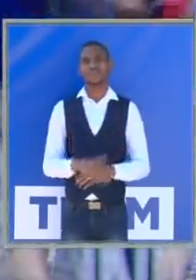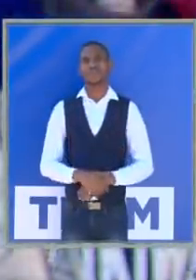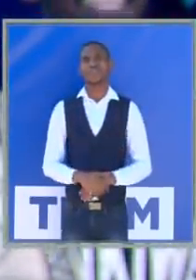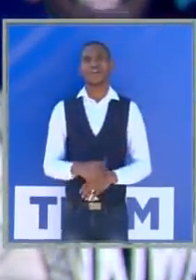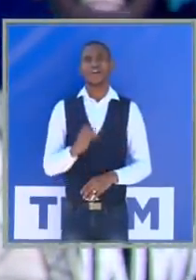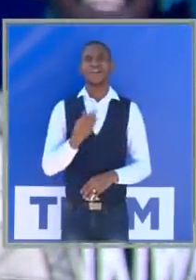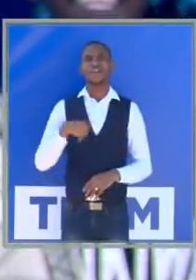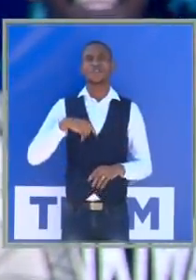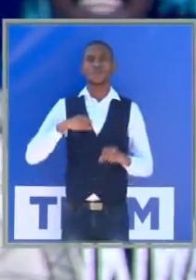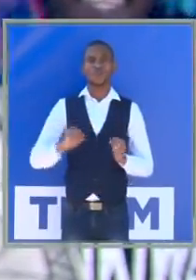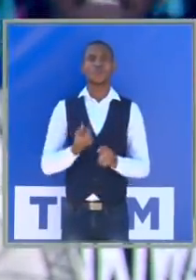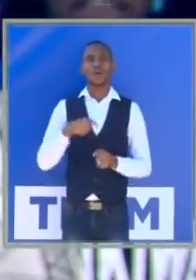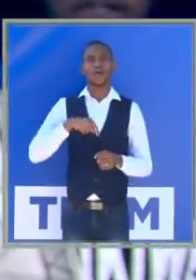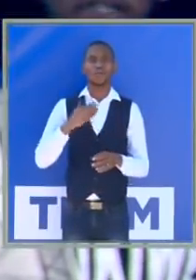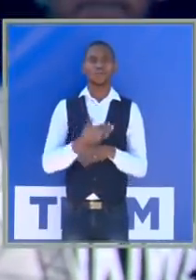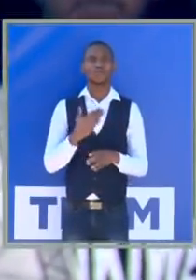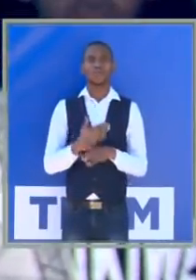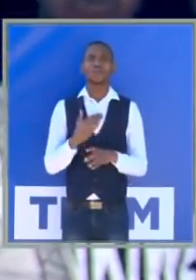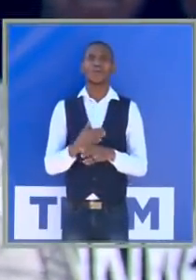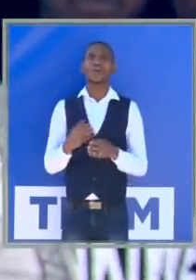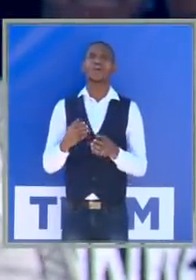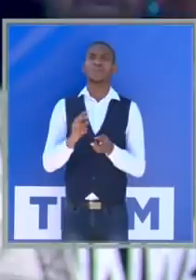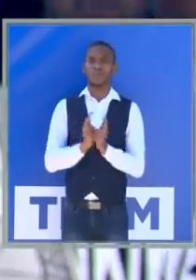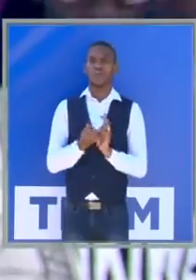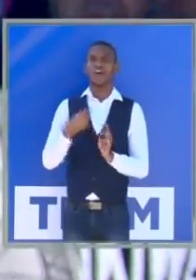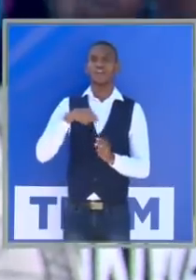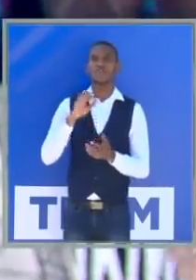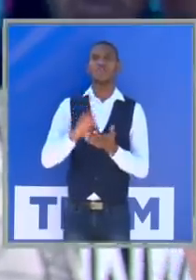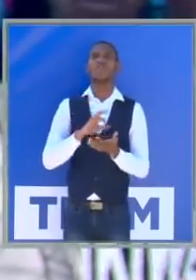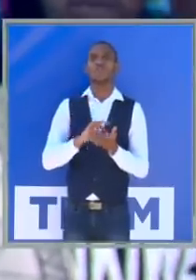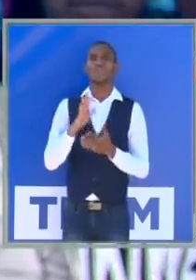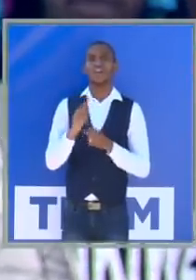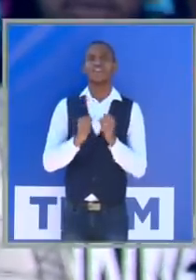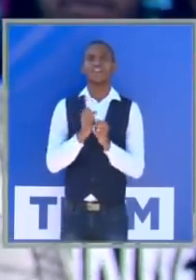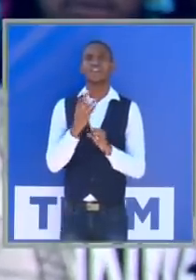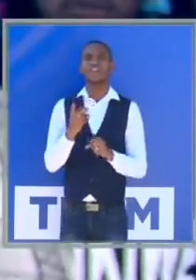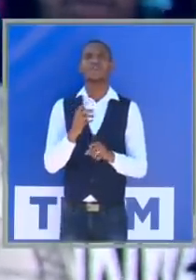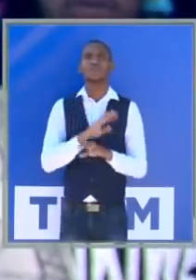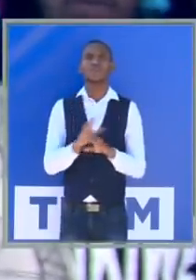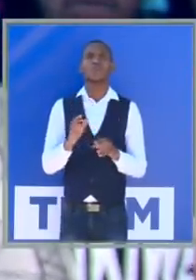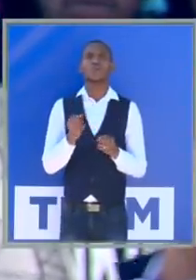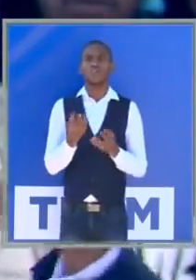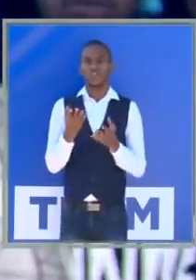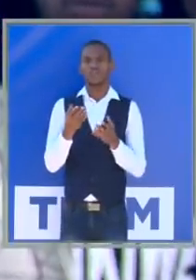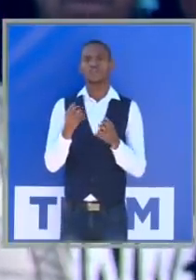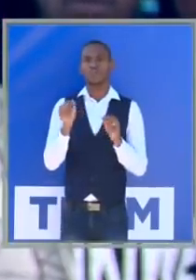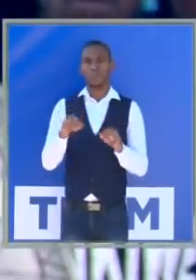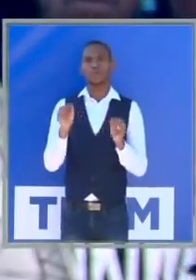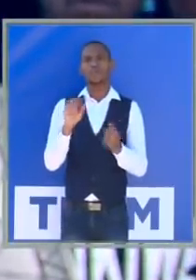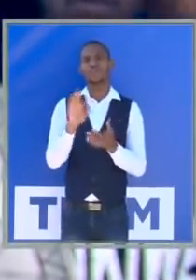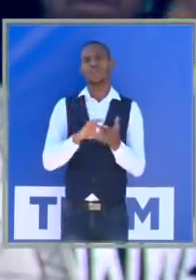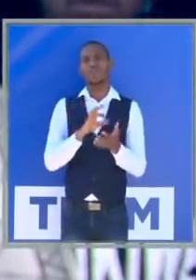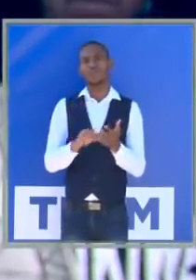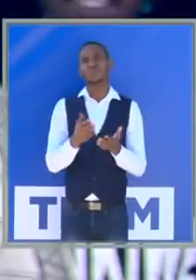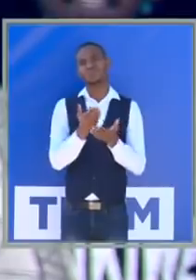If we do our job, lend us your vote for the next 5 years. If we don't, I will give you permission. Vote, but